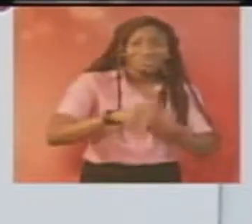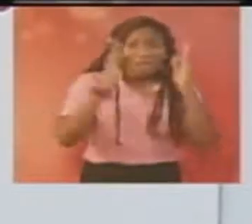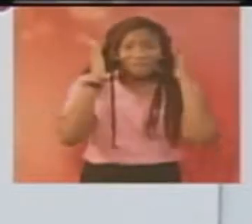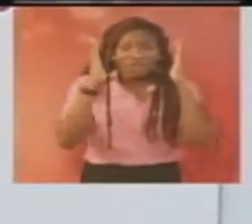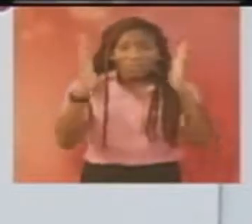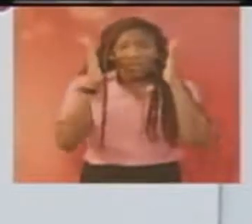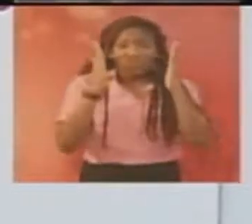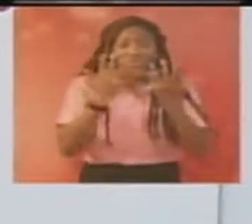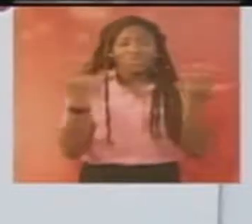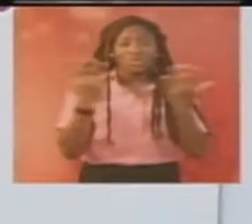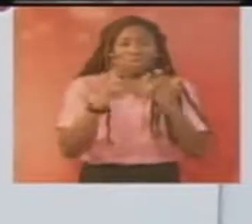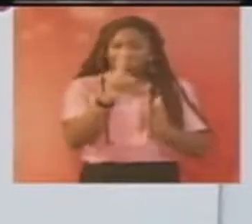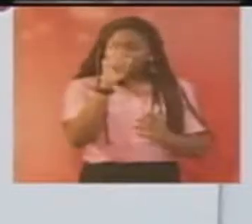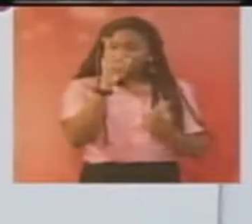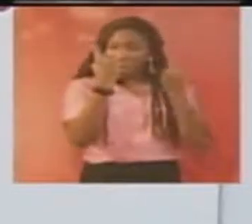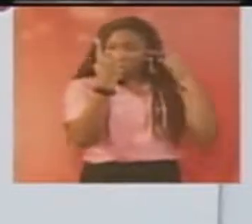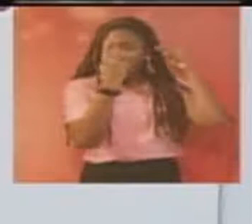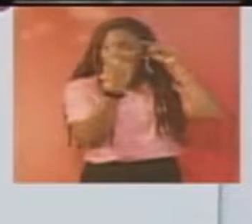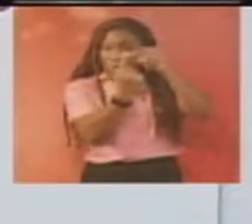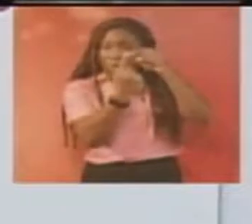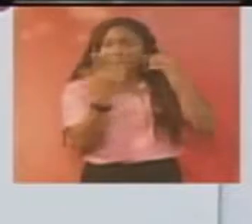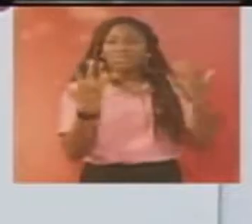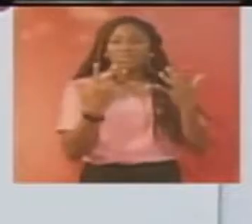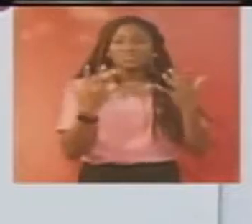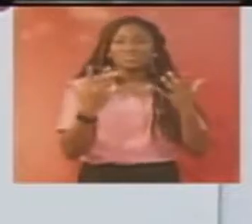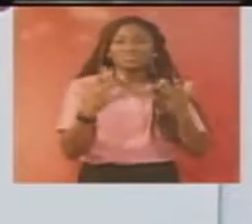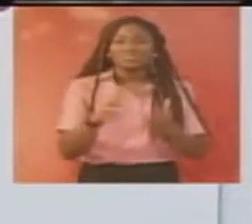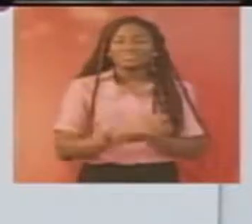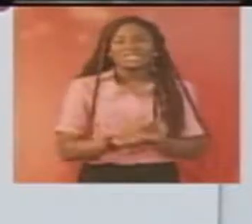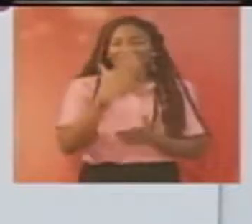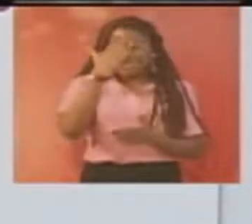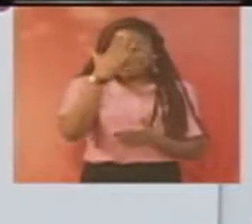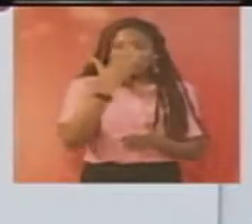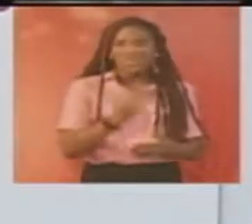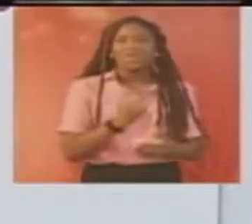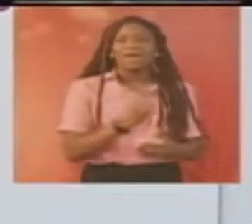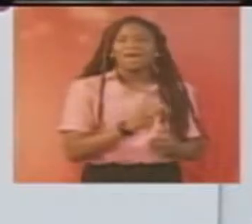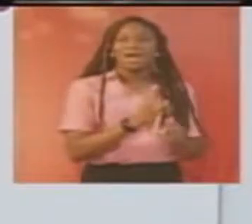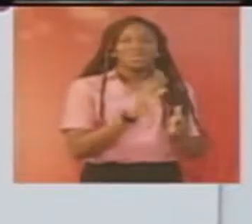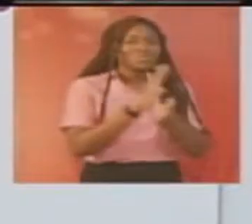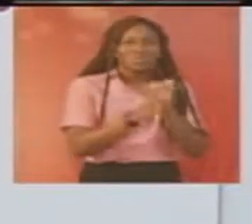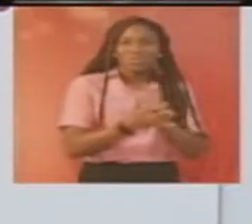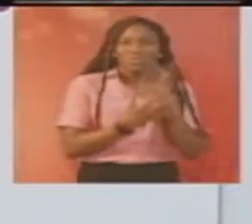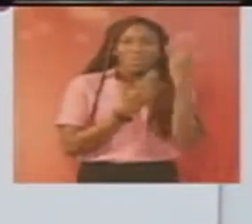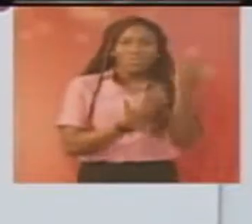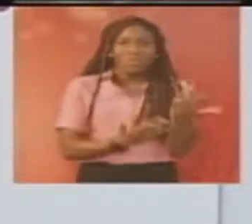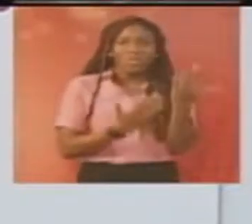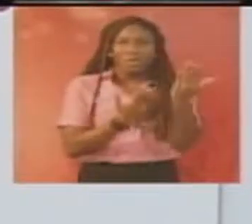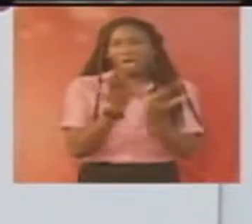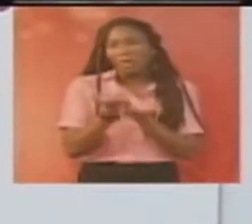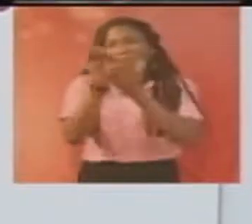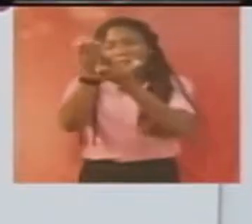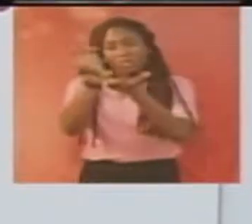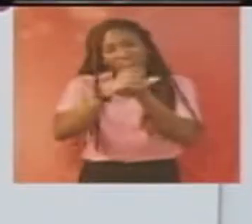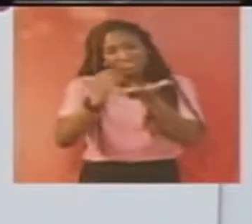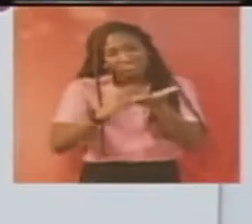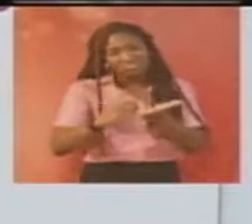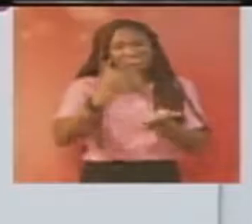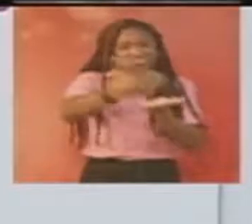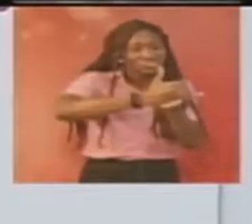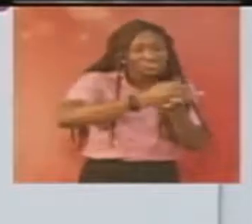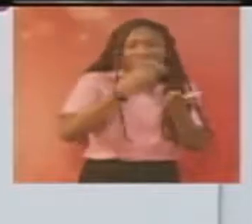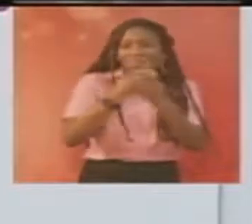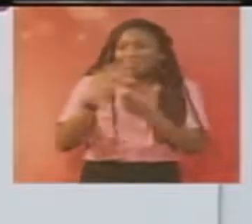focused on this one goal. That movement from one stage to another, all that downtime has been cut out. So there's been no